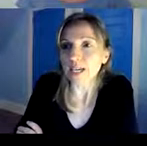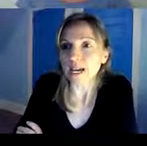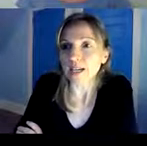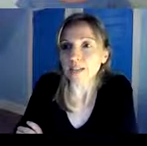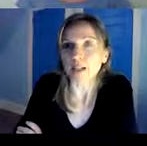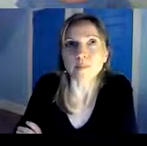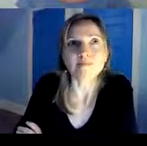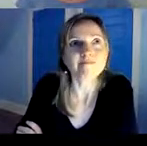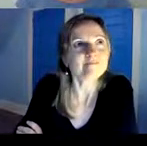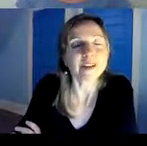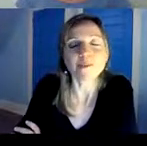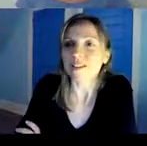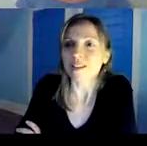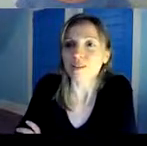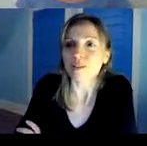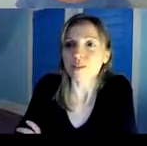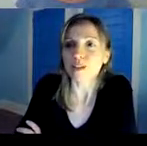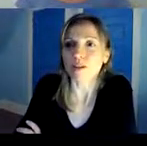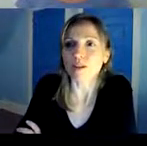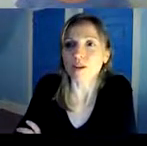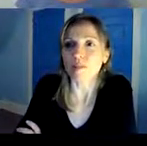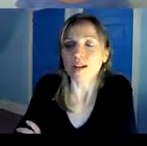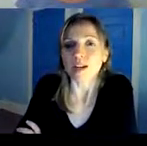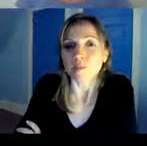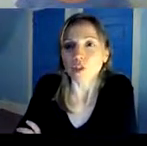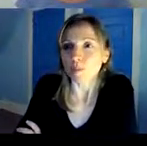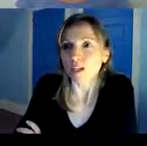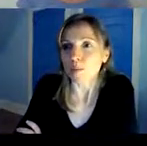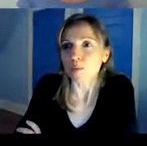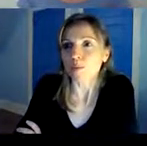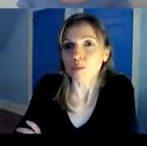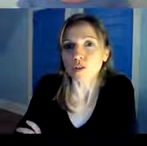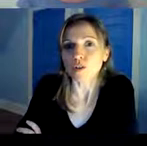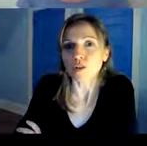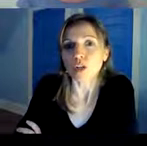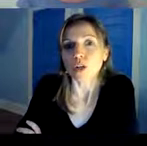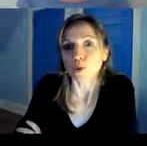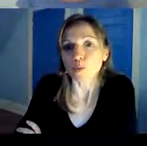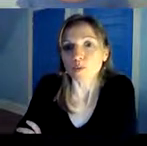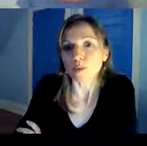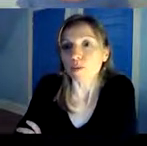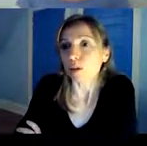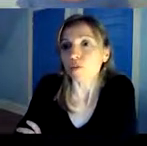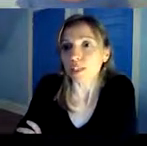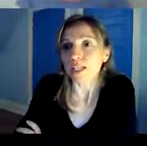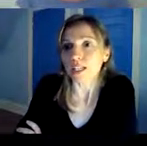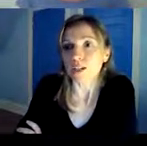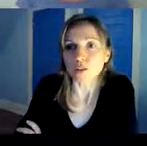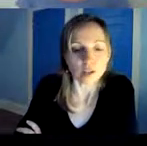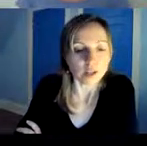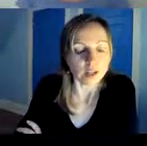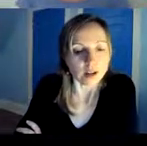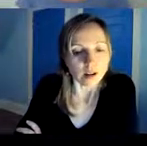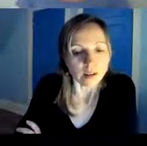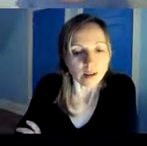T and I wanna say University of Ottawa, but I'm not sure, but a couple research groups were involved for 10